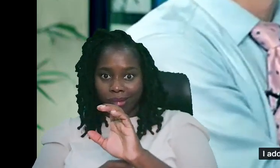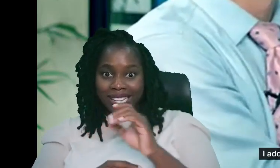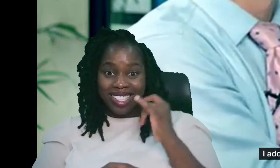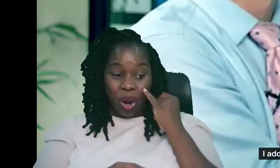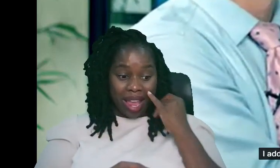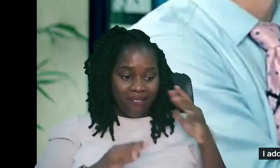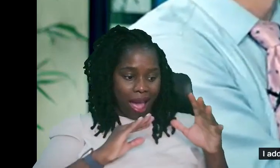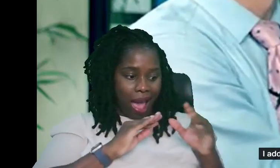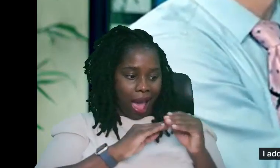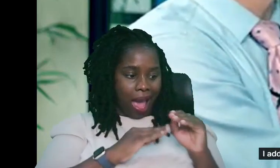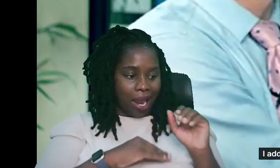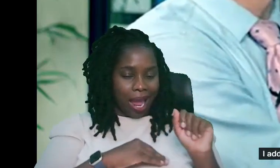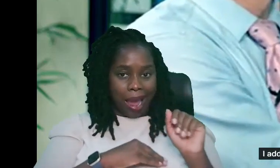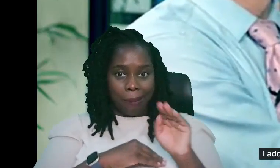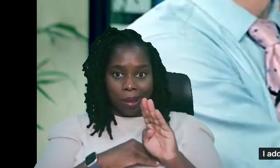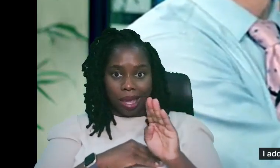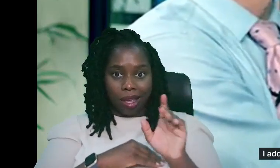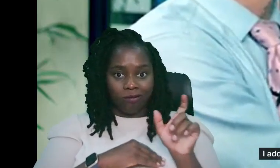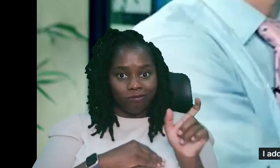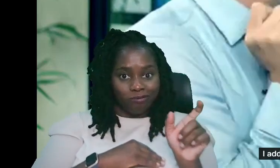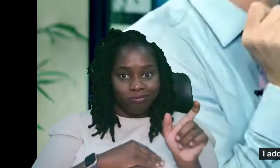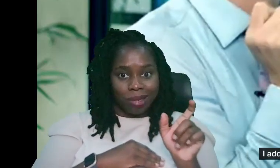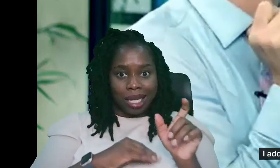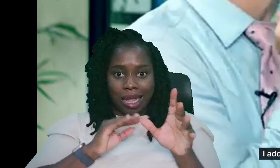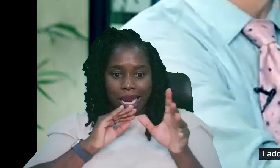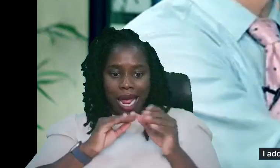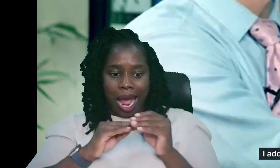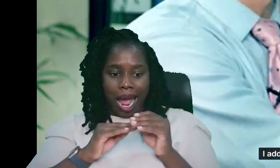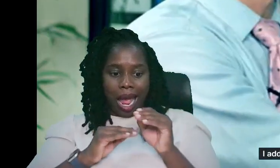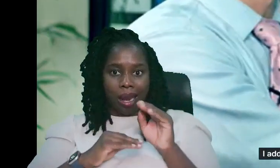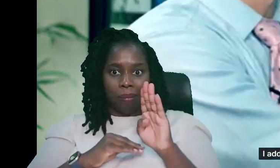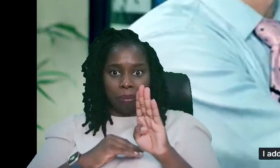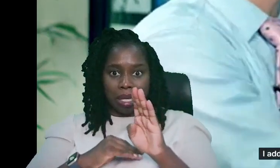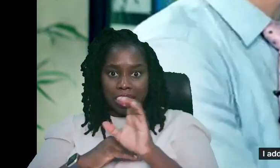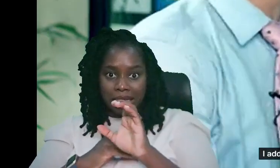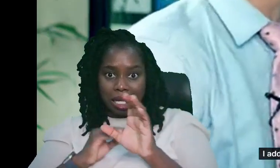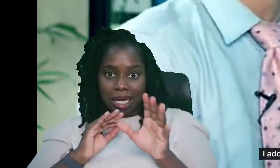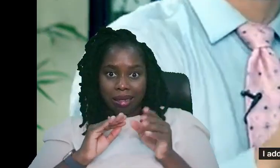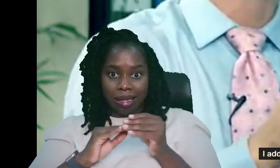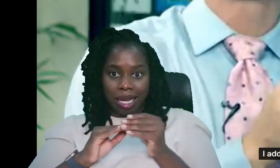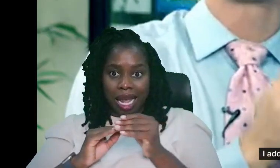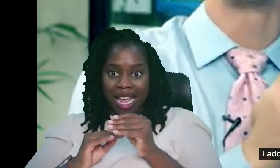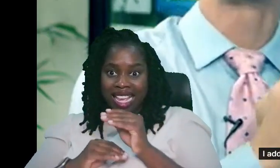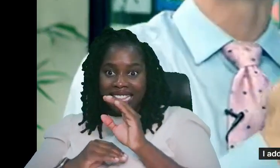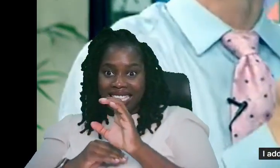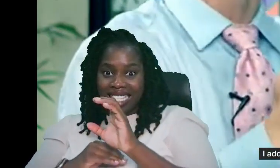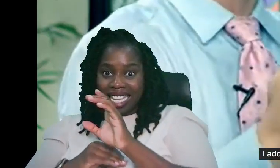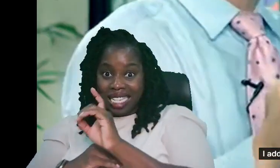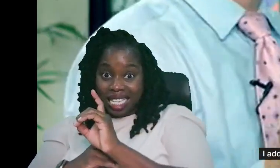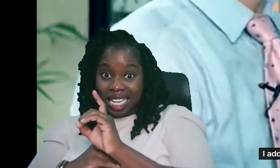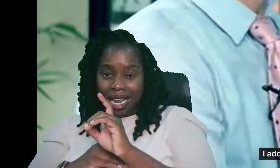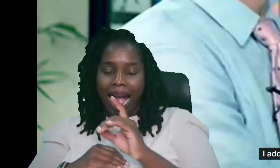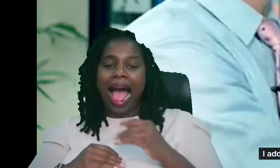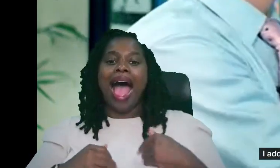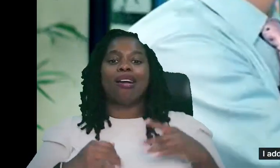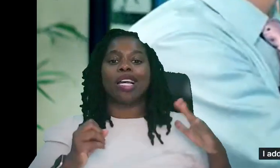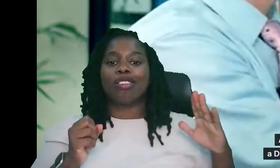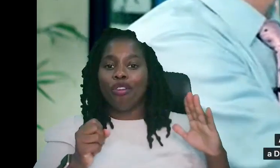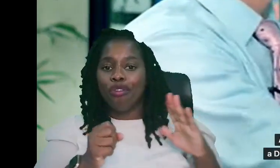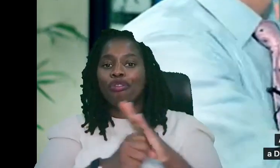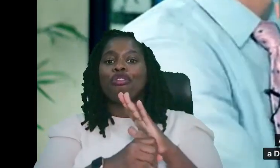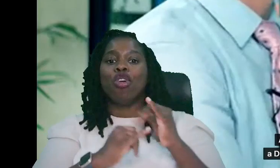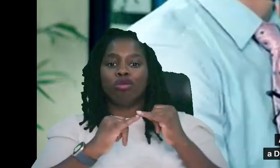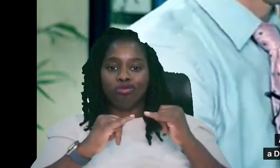AB, and I add BC, and I add CD, I will get the cumulative length